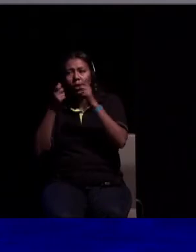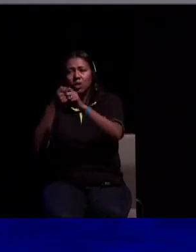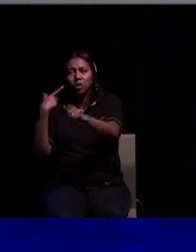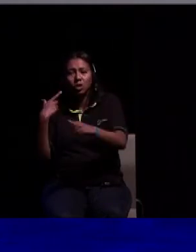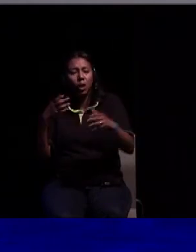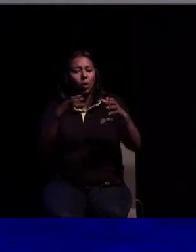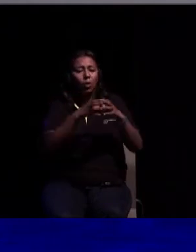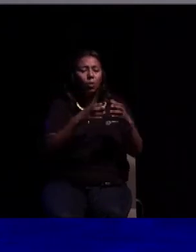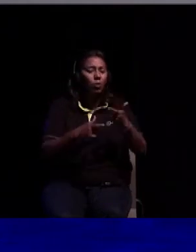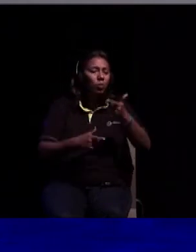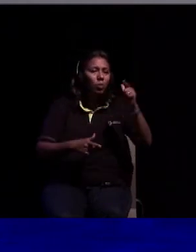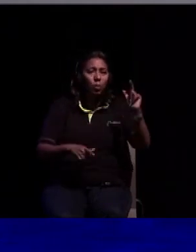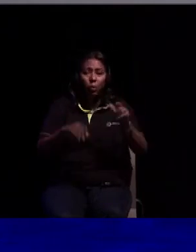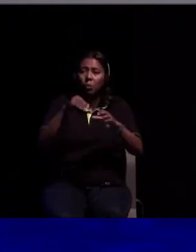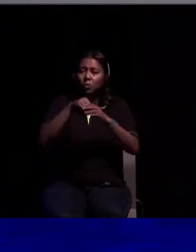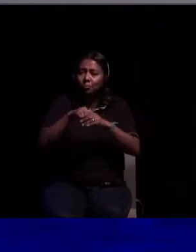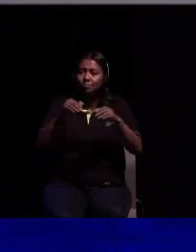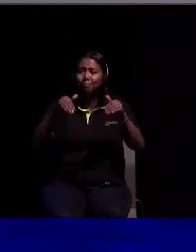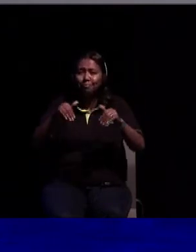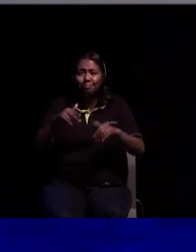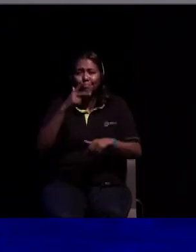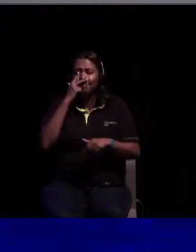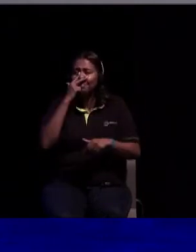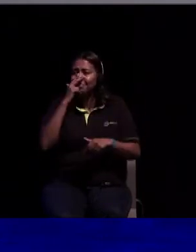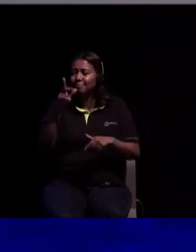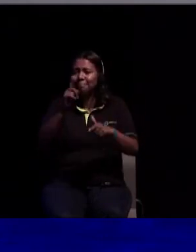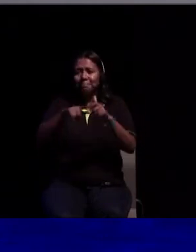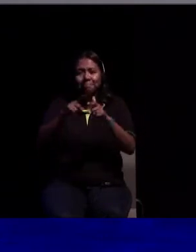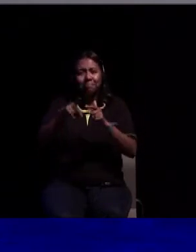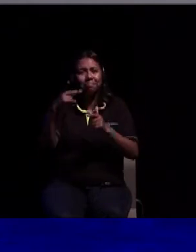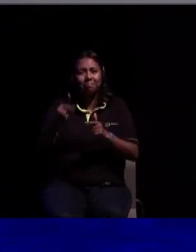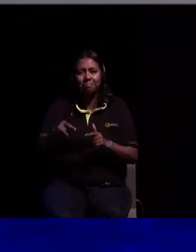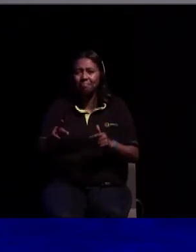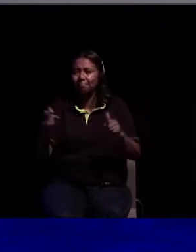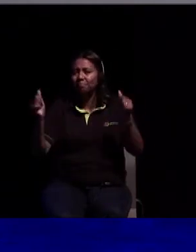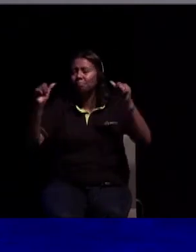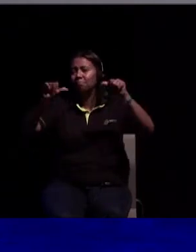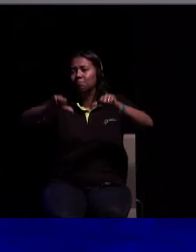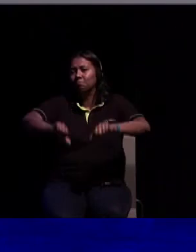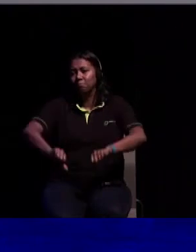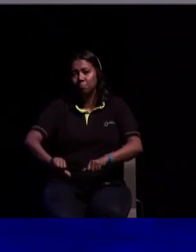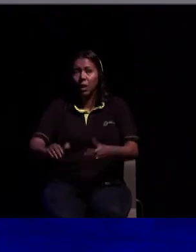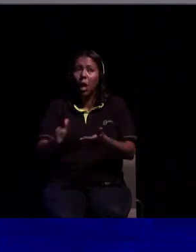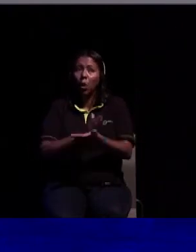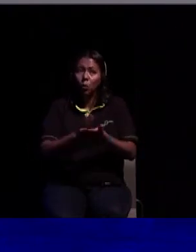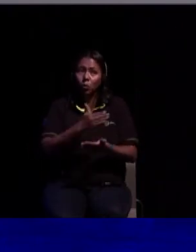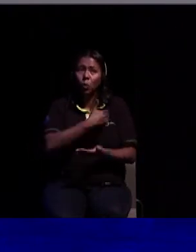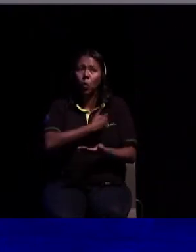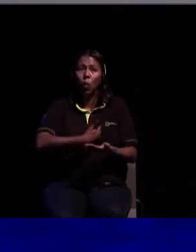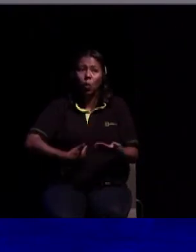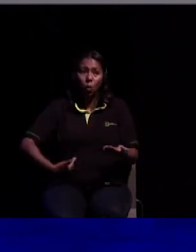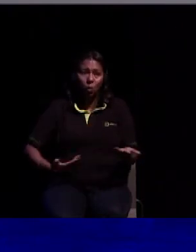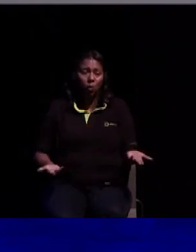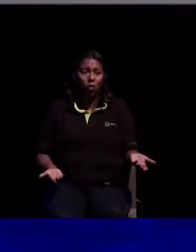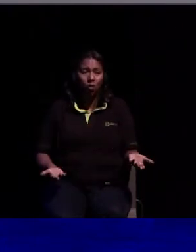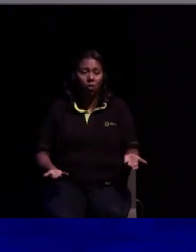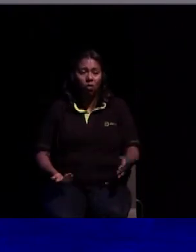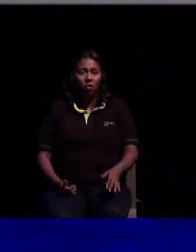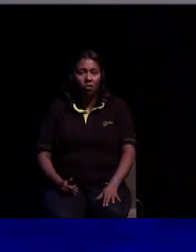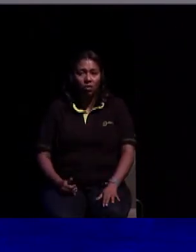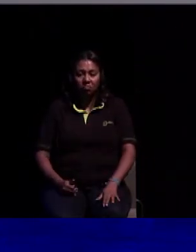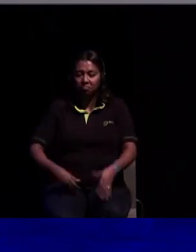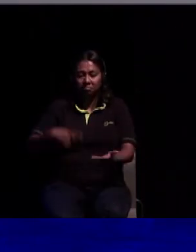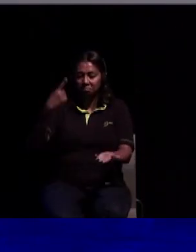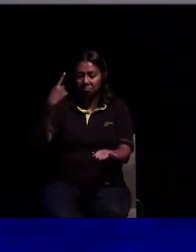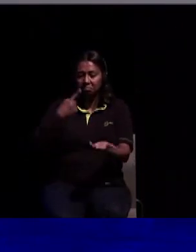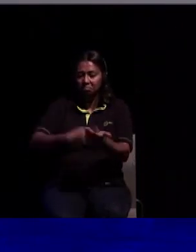downhill. We've had right-wing conservative governments who have not followed through on the commitment to recognize Aboriginal rights, and in fact,